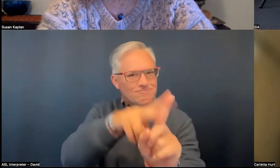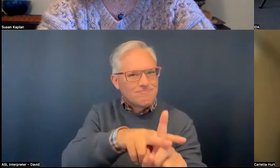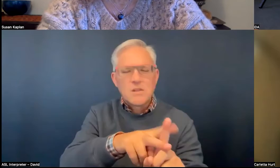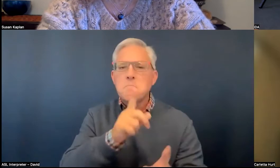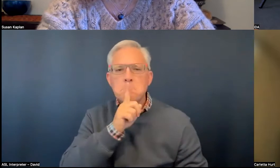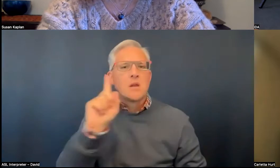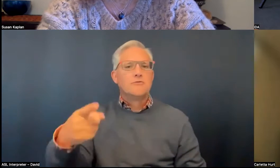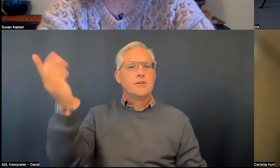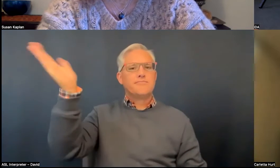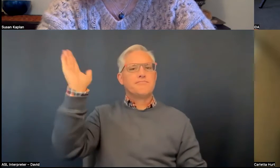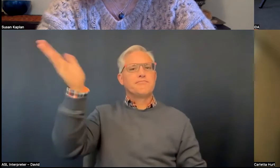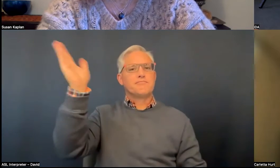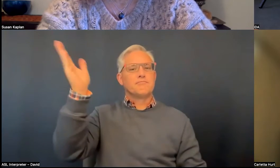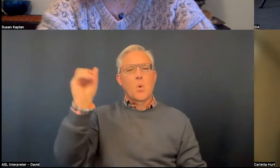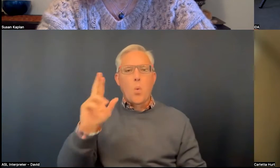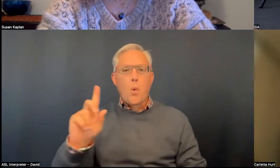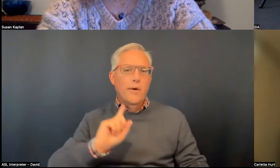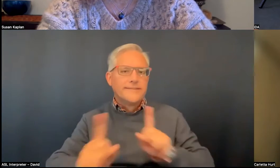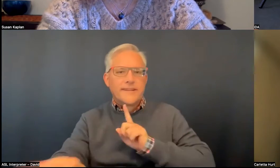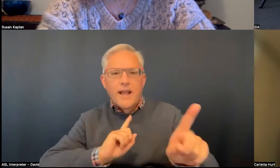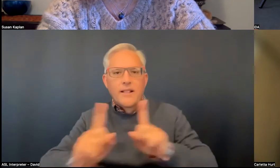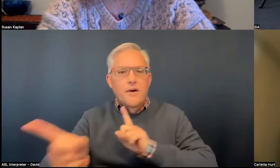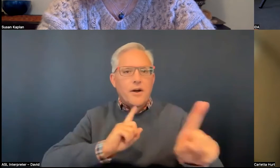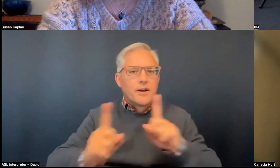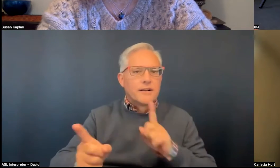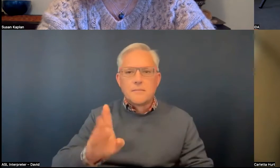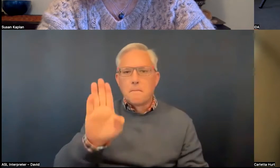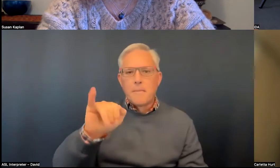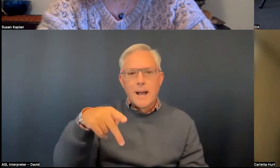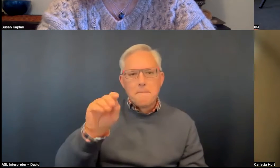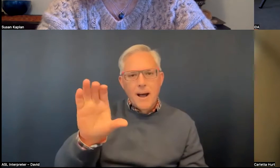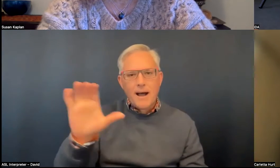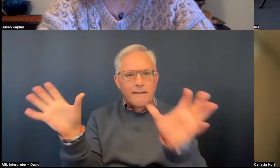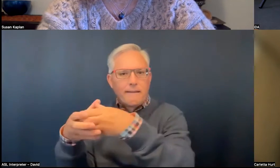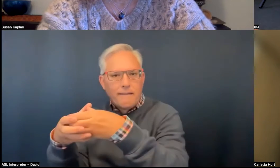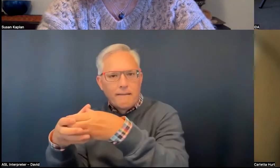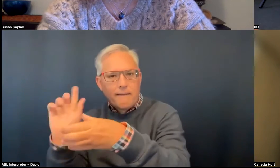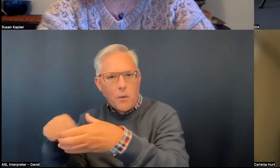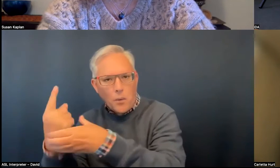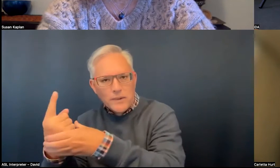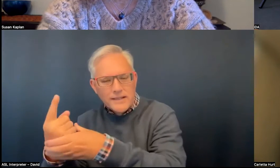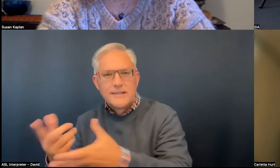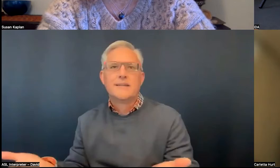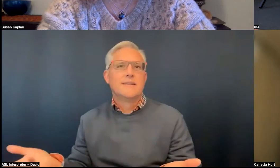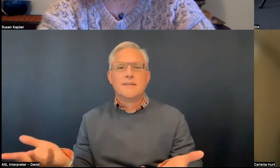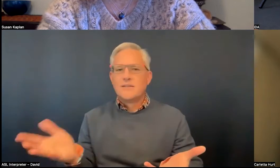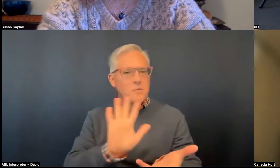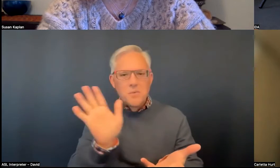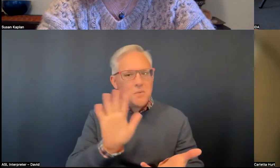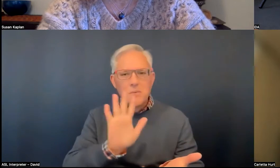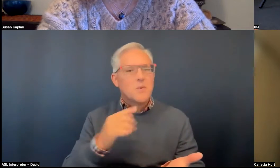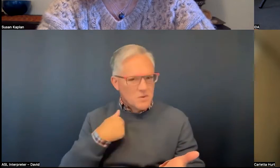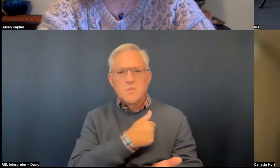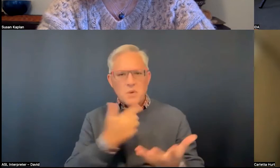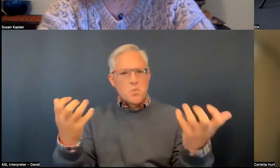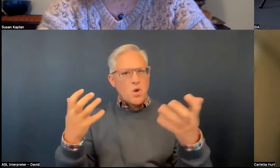dialogue between just BIPOC people or white or non-BIPOC people, but that it's